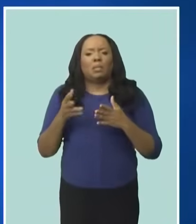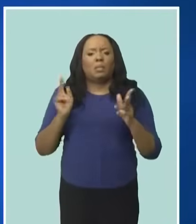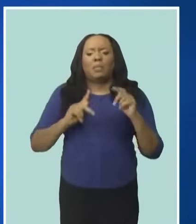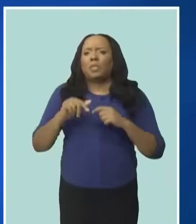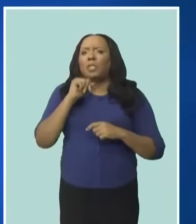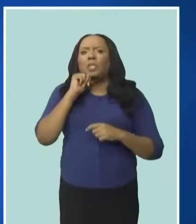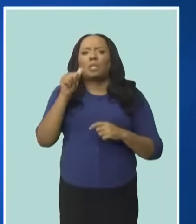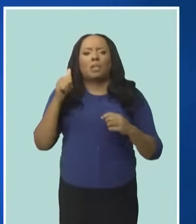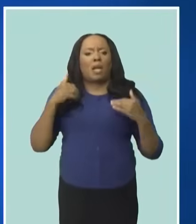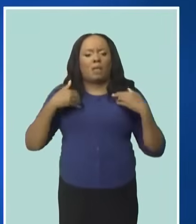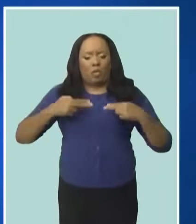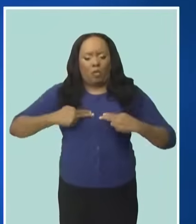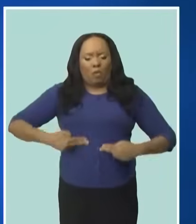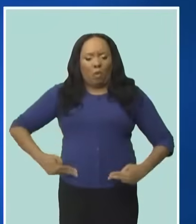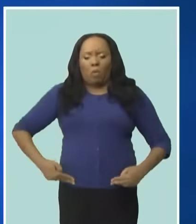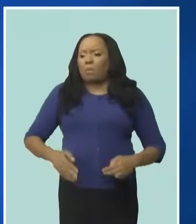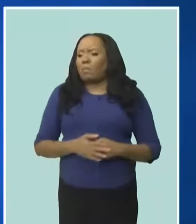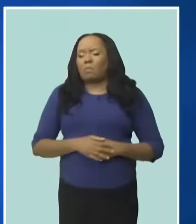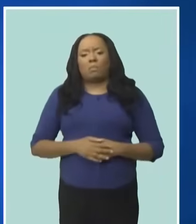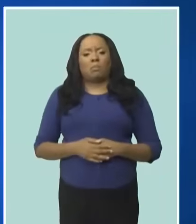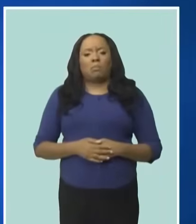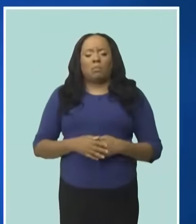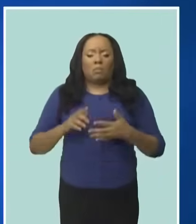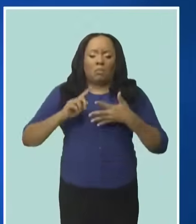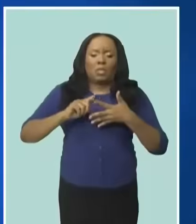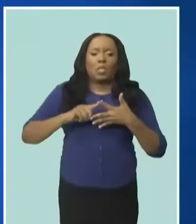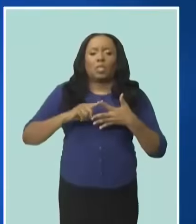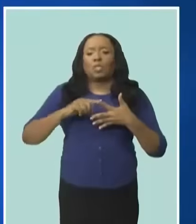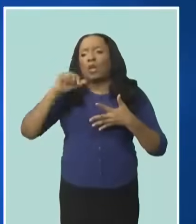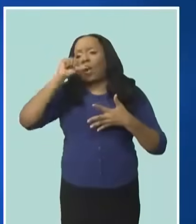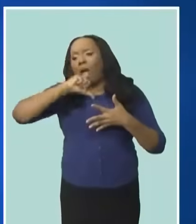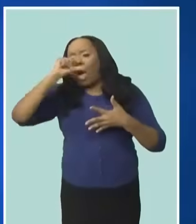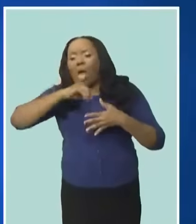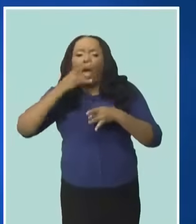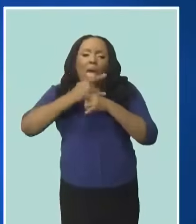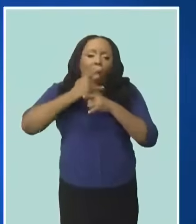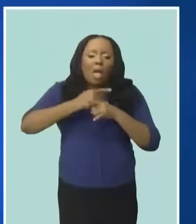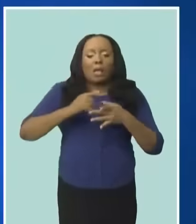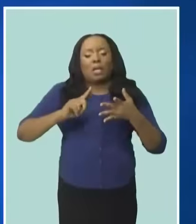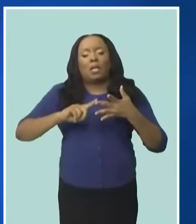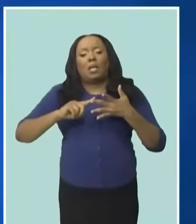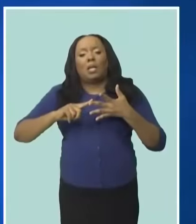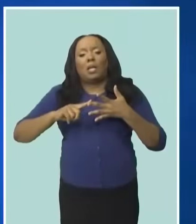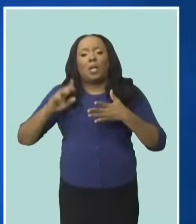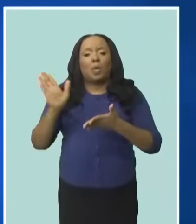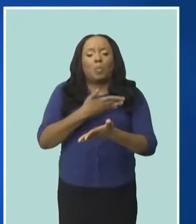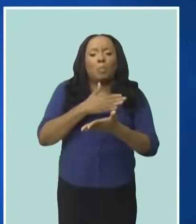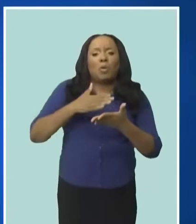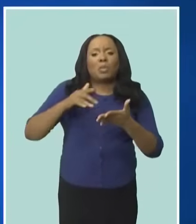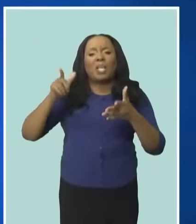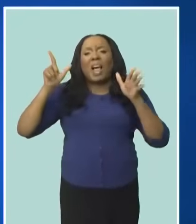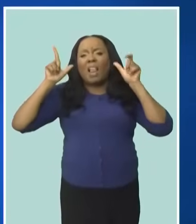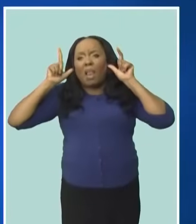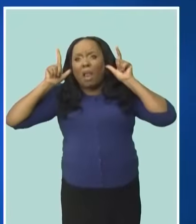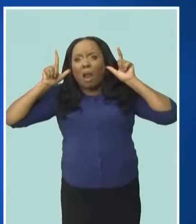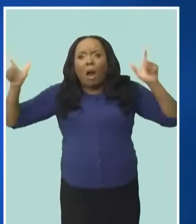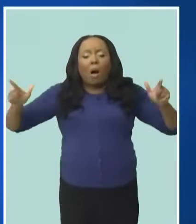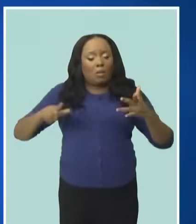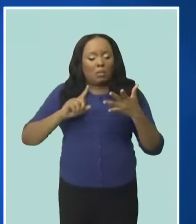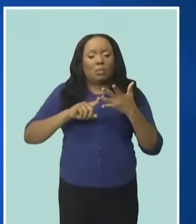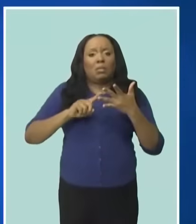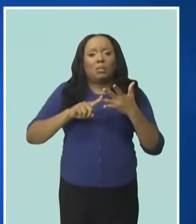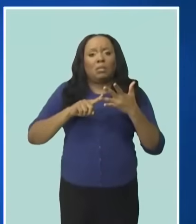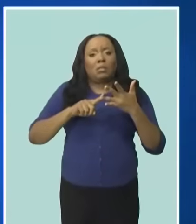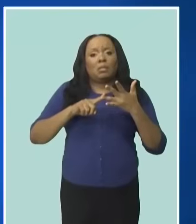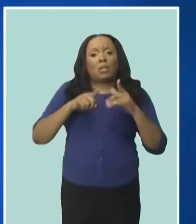uniform, about some of them drinking and driving, playing loud music, and not staying on their designated routes. He says many